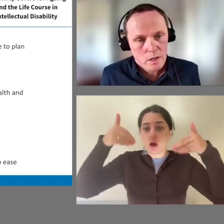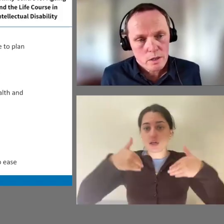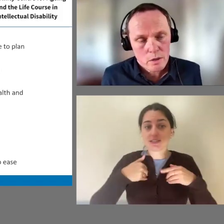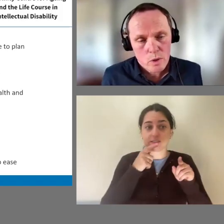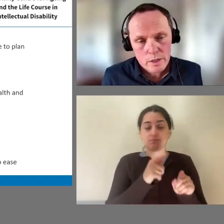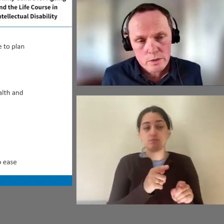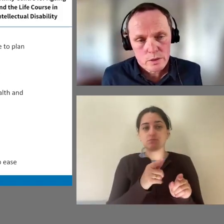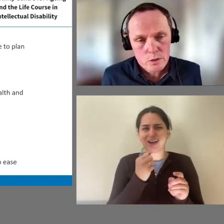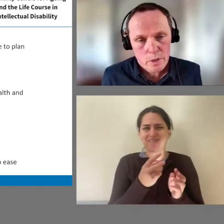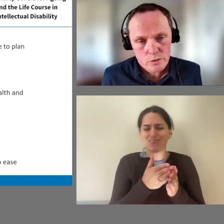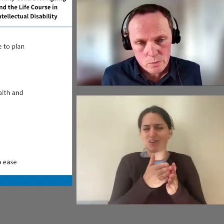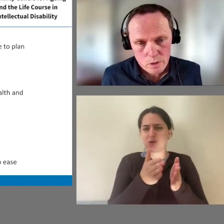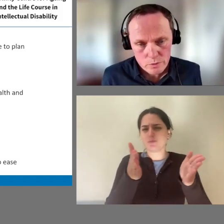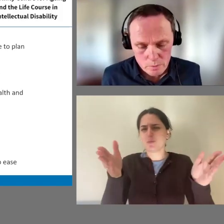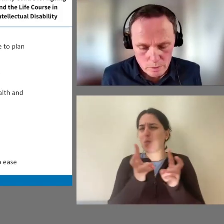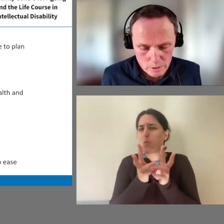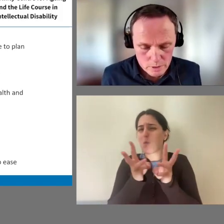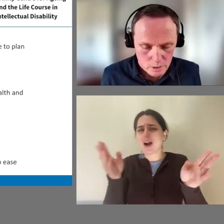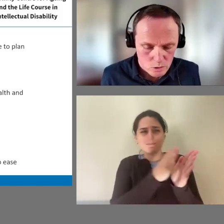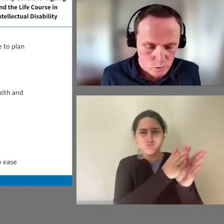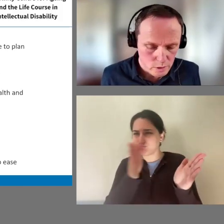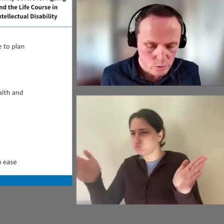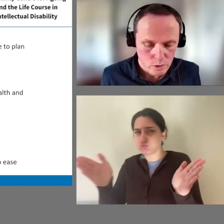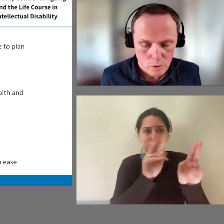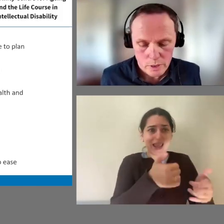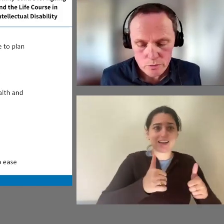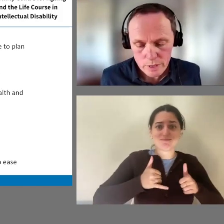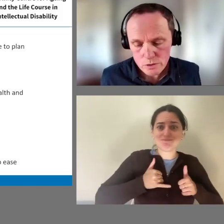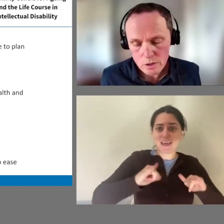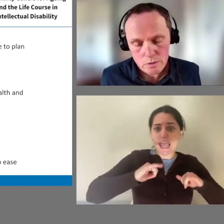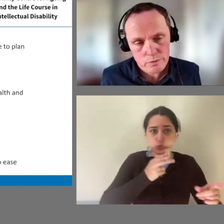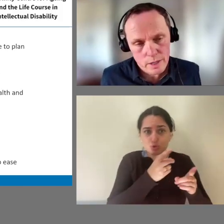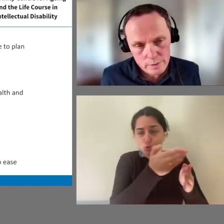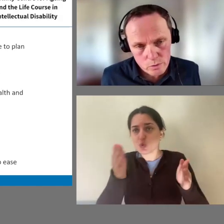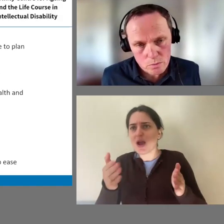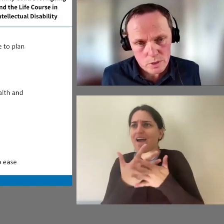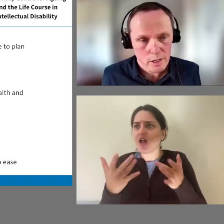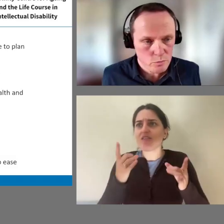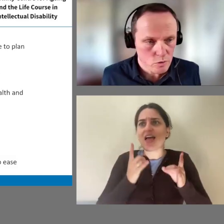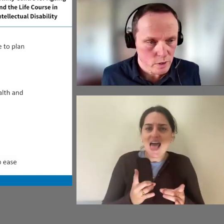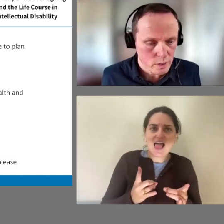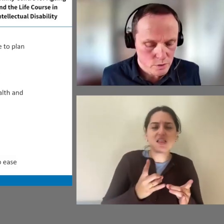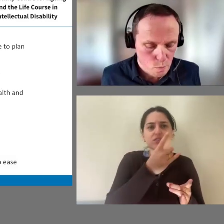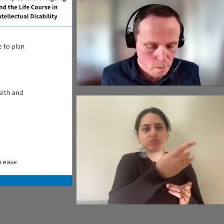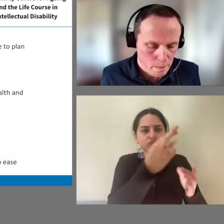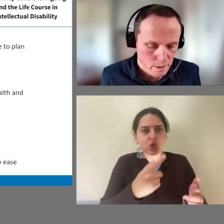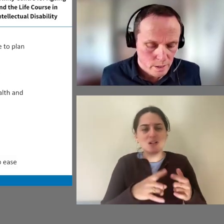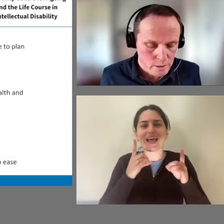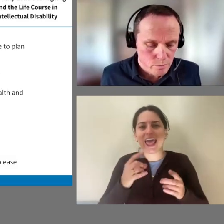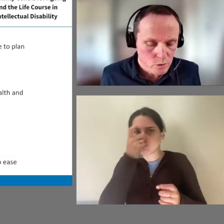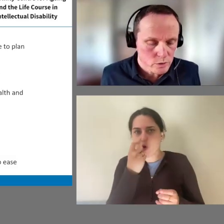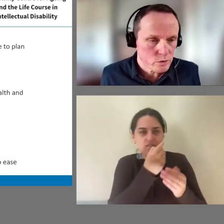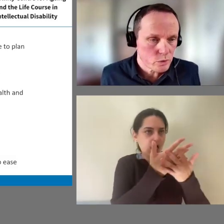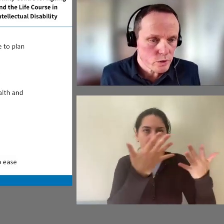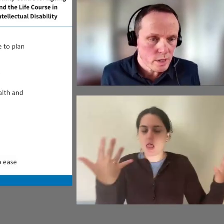has a wide spectrum of capabilities and also includes a wide range of health outcomes and health profiles.